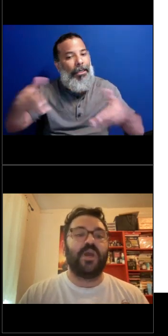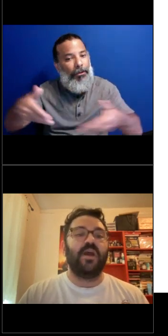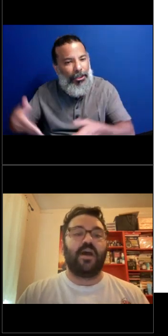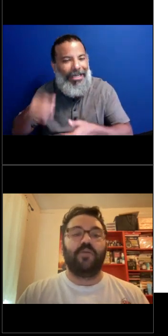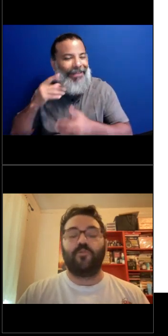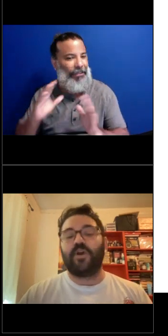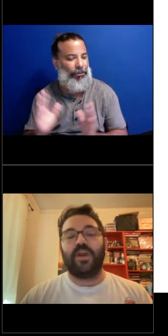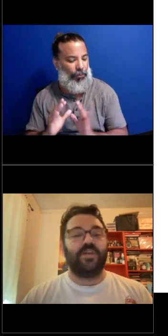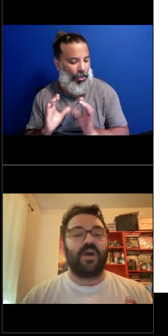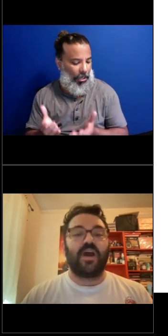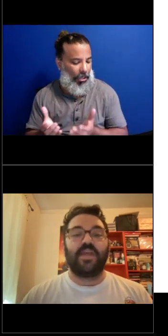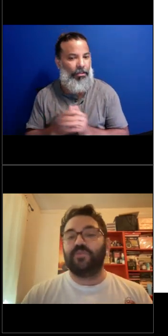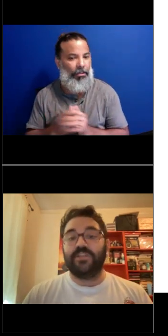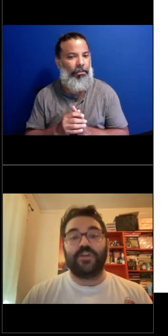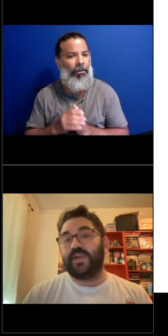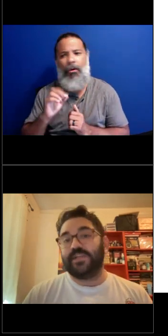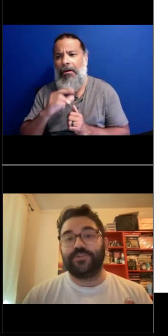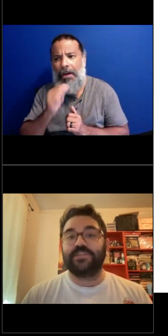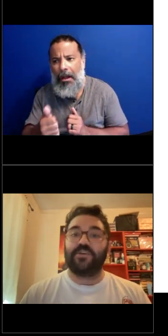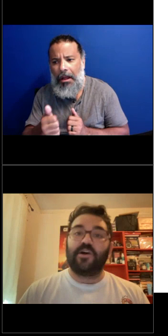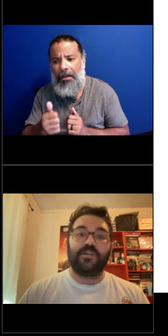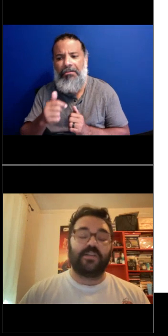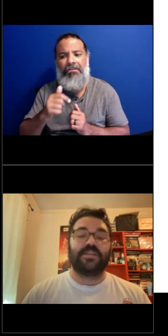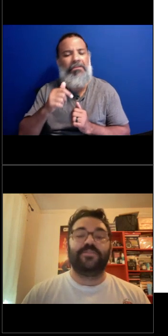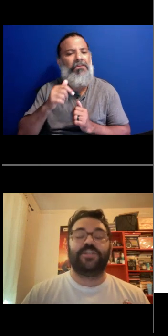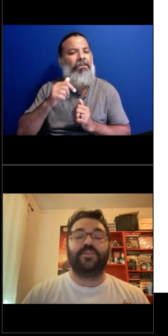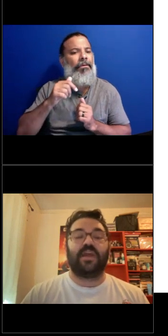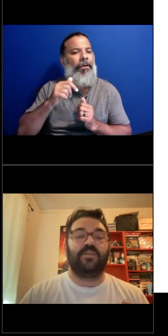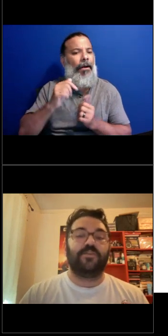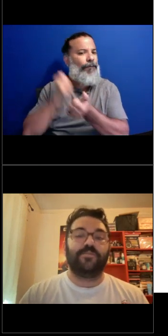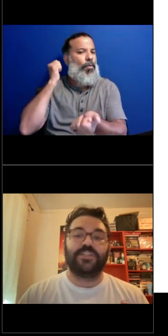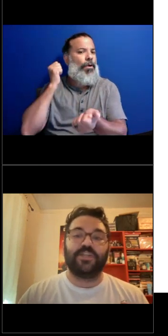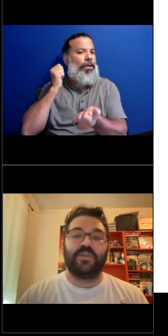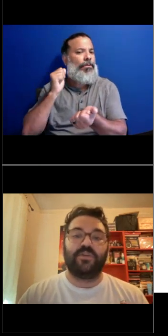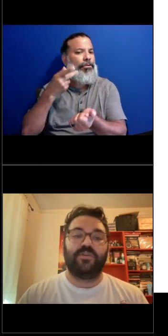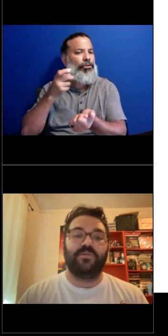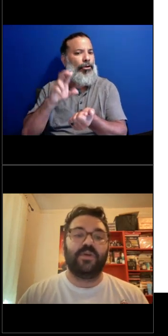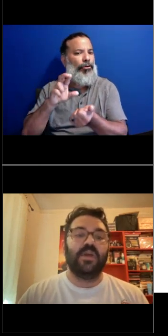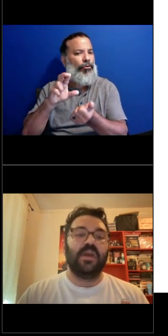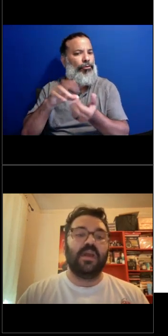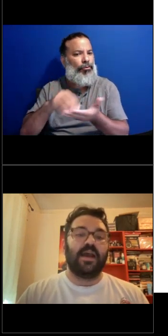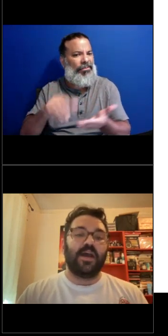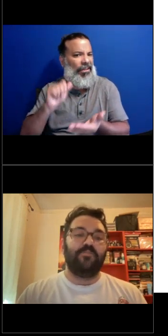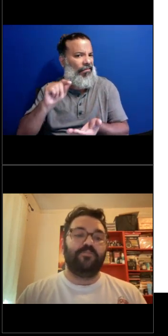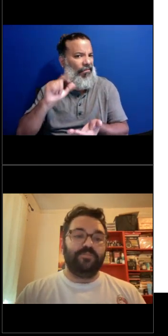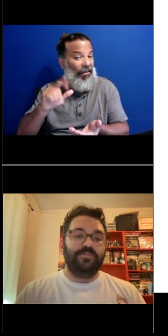them, or if not, then avoid gendering students at all unless they've shared that information with you.